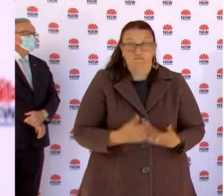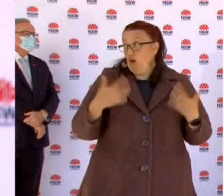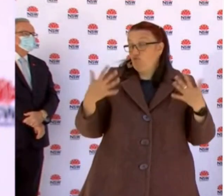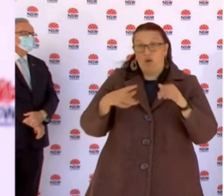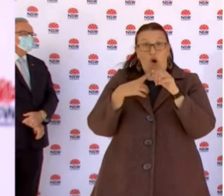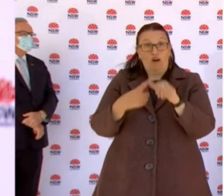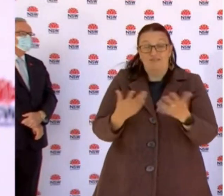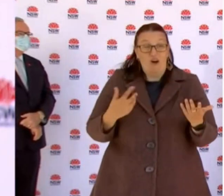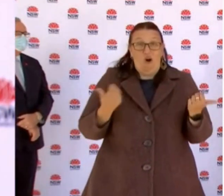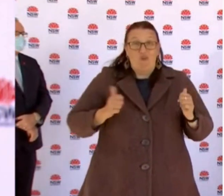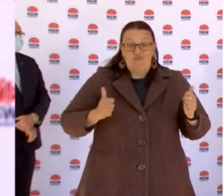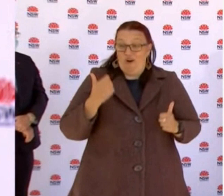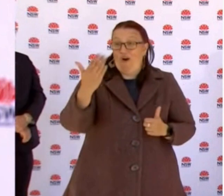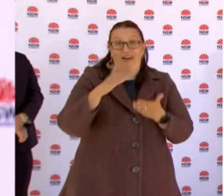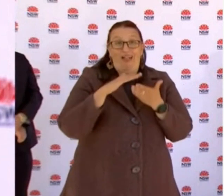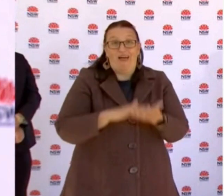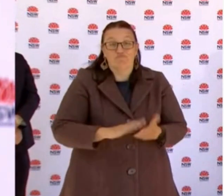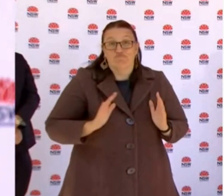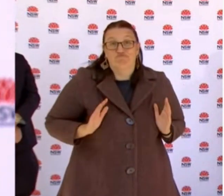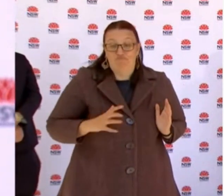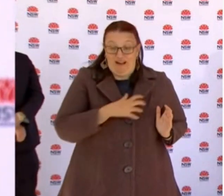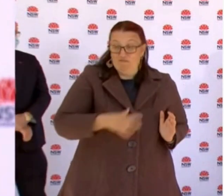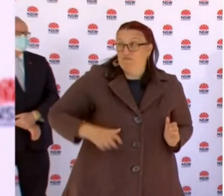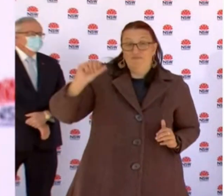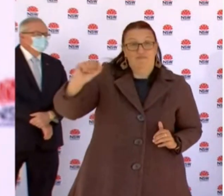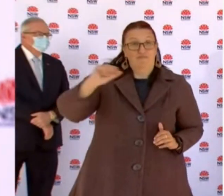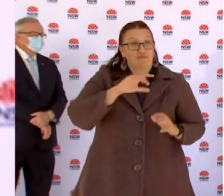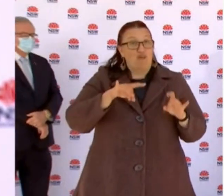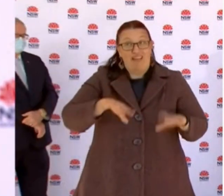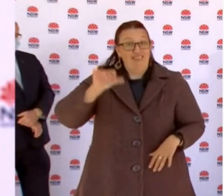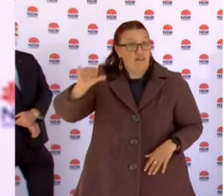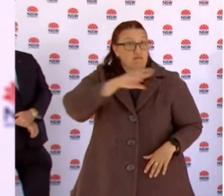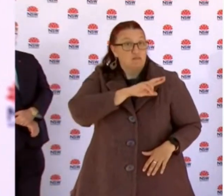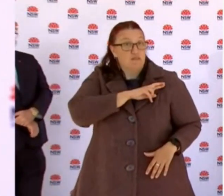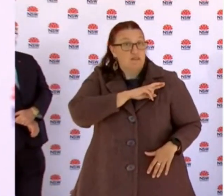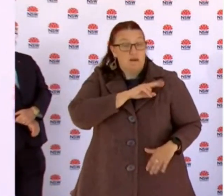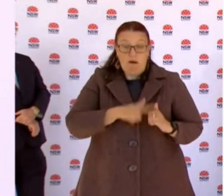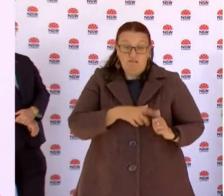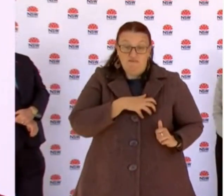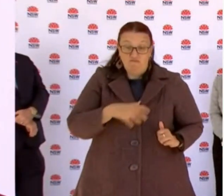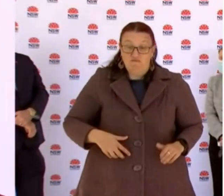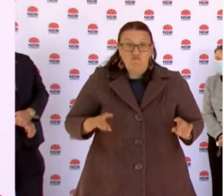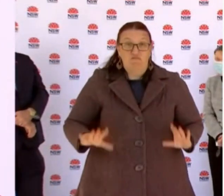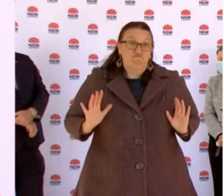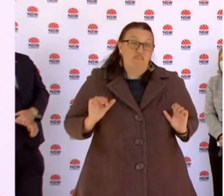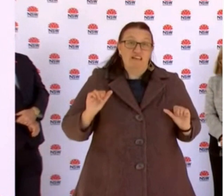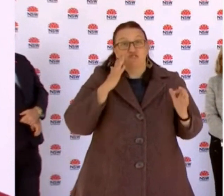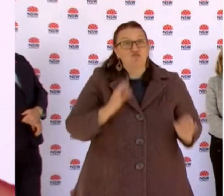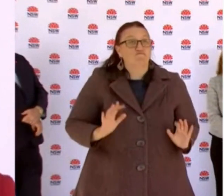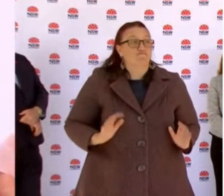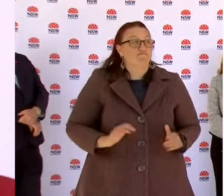the responsibility of the Commonwealth, and we've already offered our assistance in that regard. And National Cabinet has made directions in that regard as